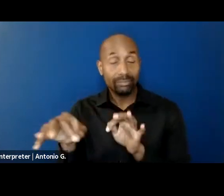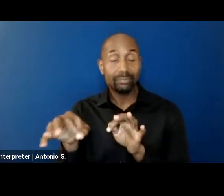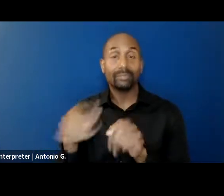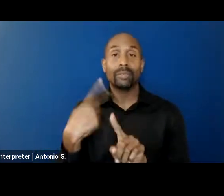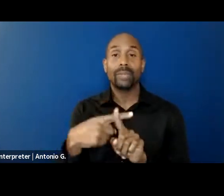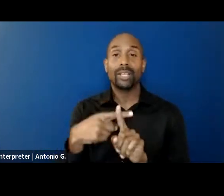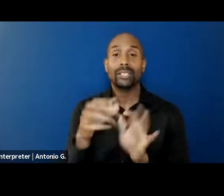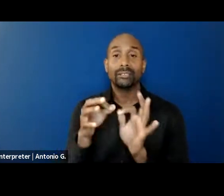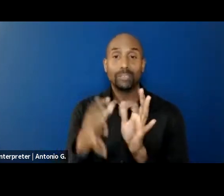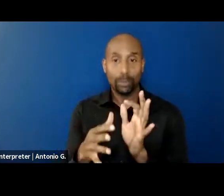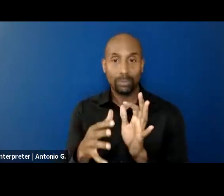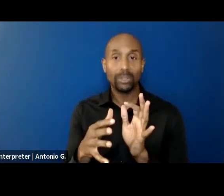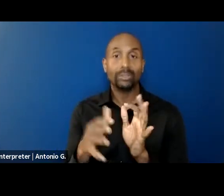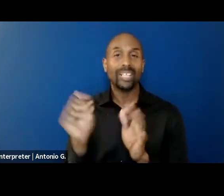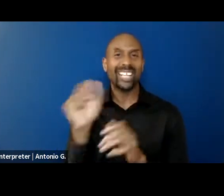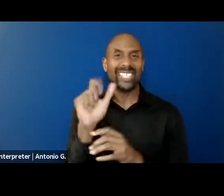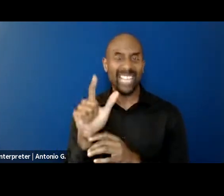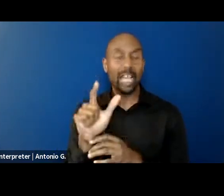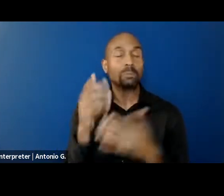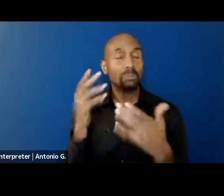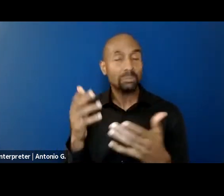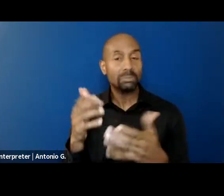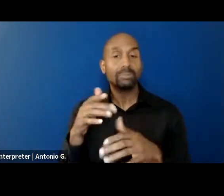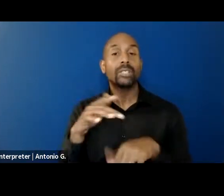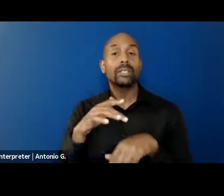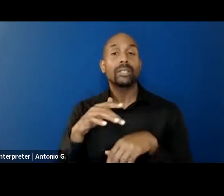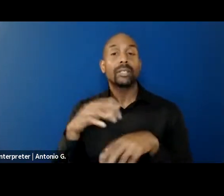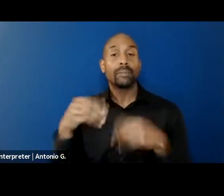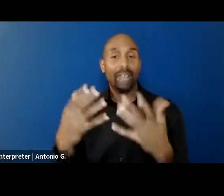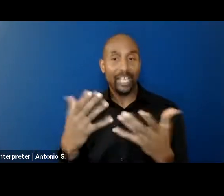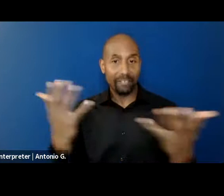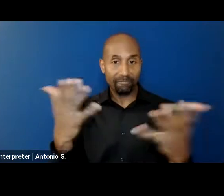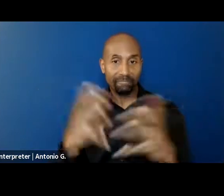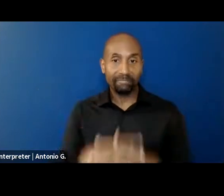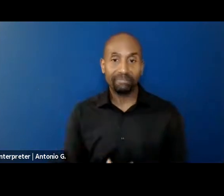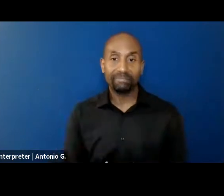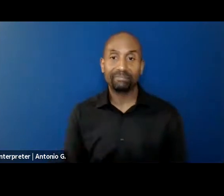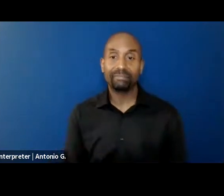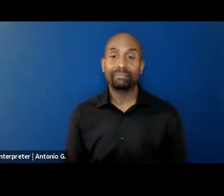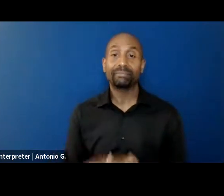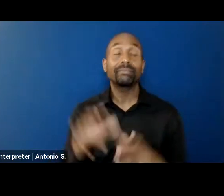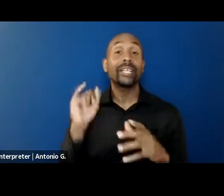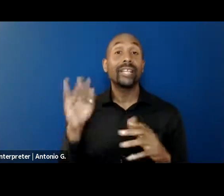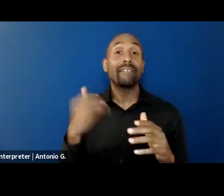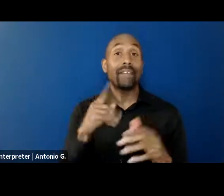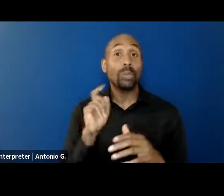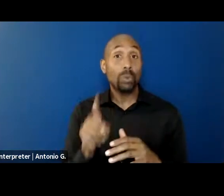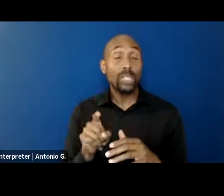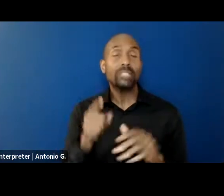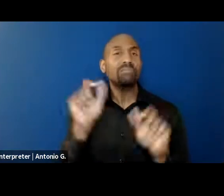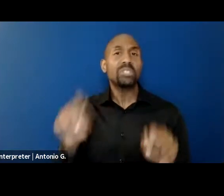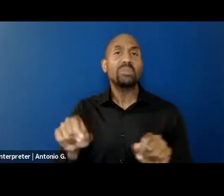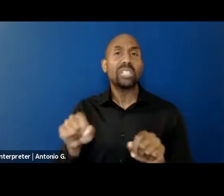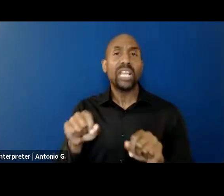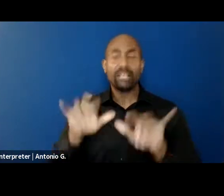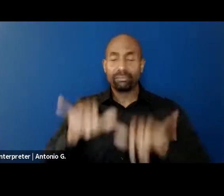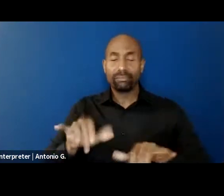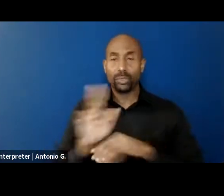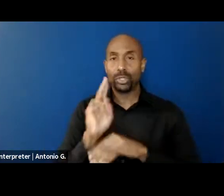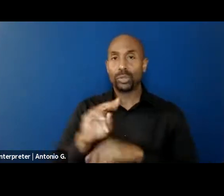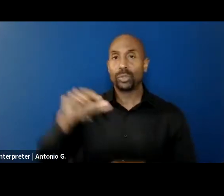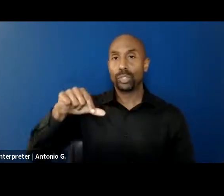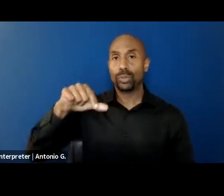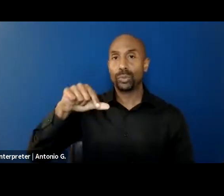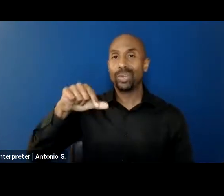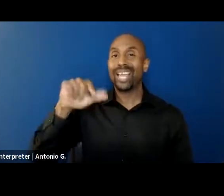minutes and then opening it up to audience Q&A. So if you'd like to submit a question, feel free to do so at any time using the Q&A button on